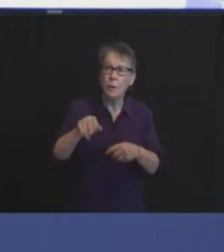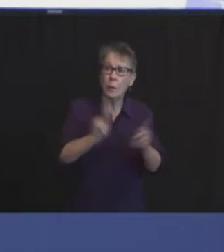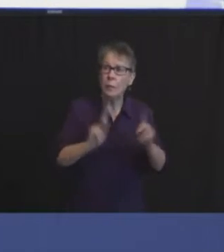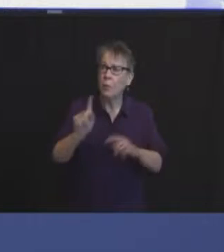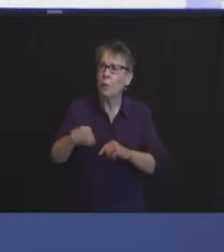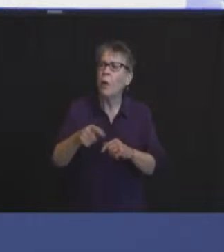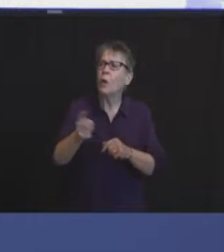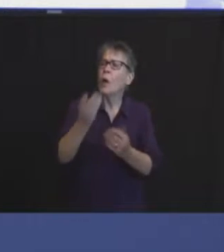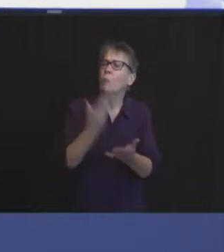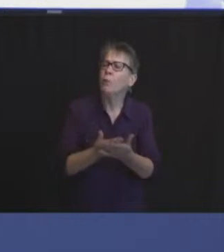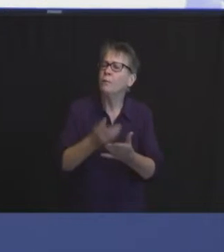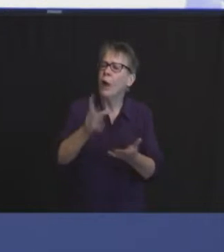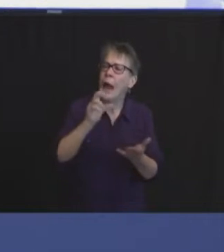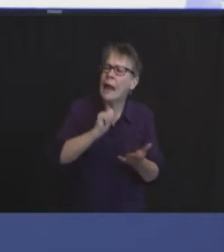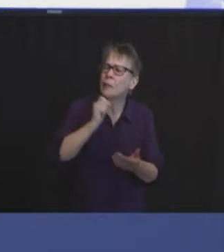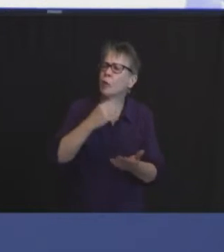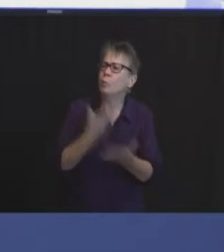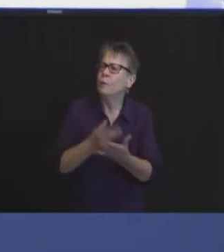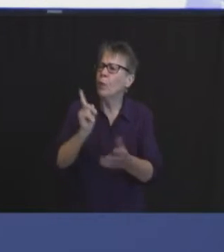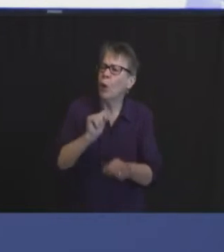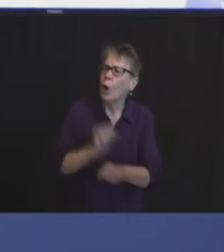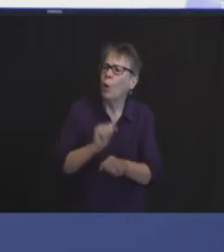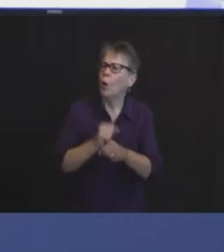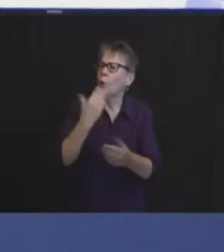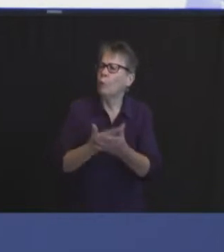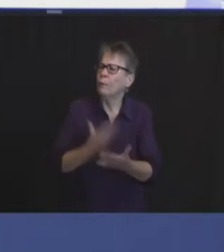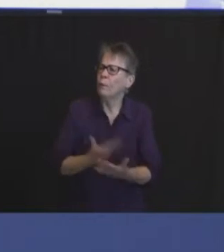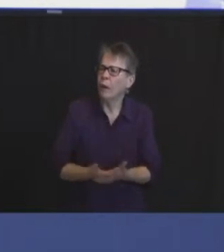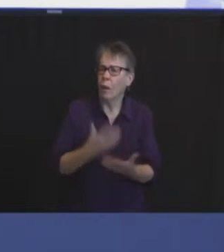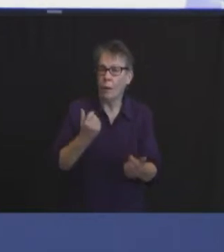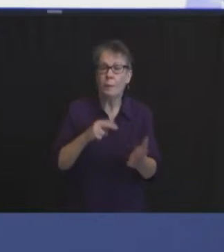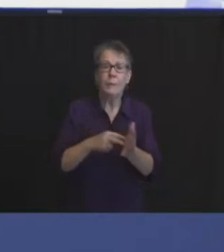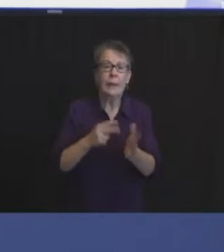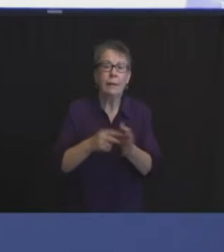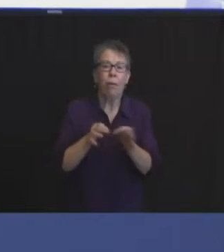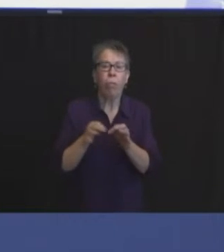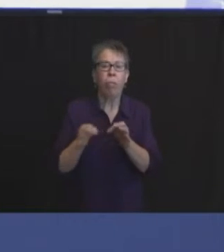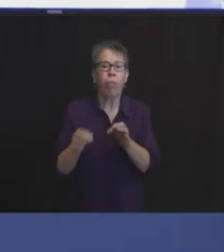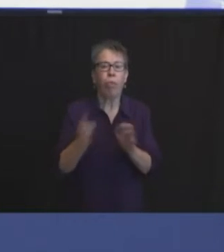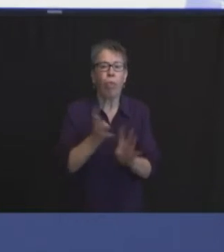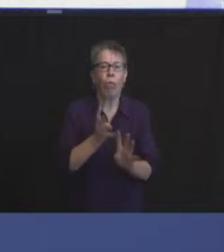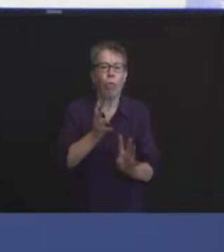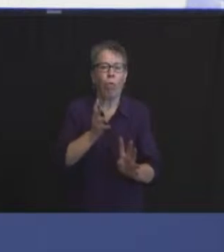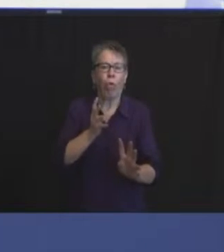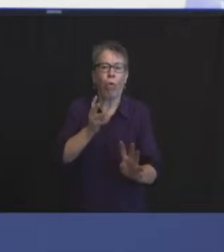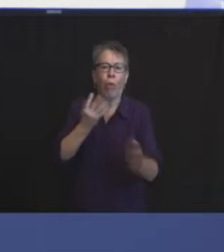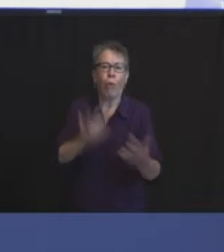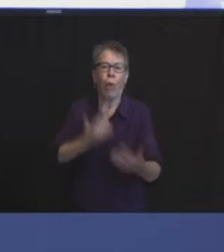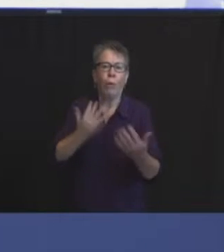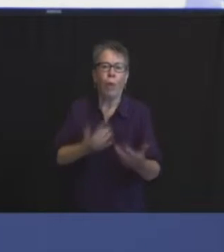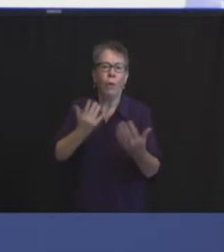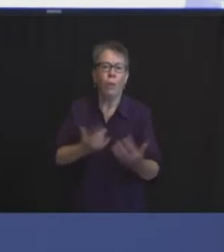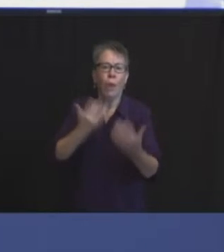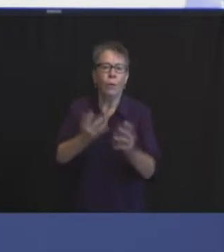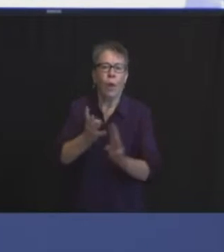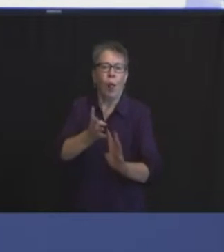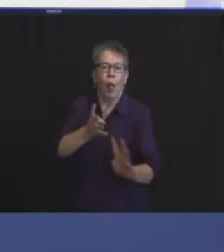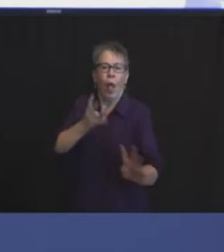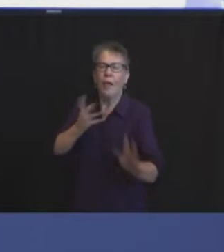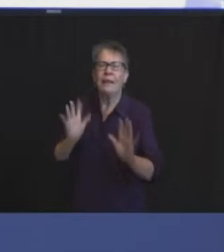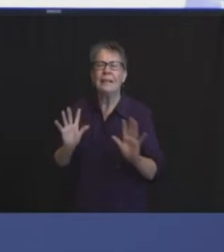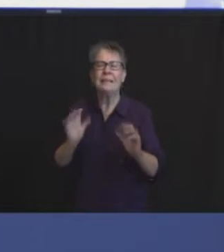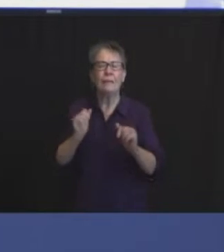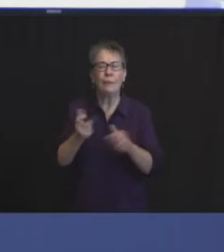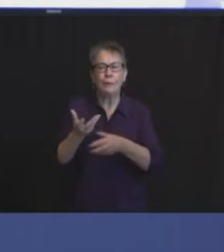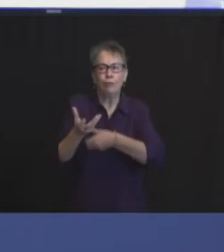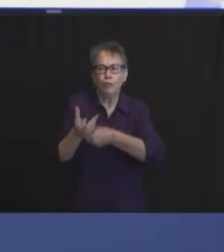The culture of vaccines generally, hopefully, will be a more positive experience than not. And we